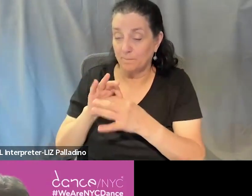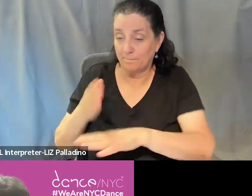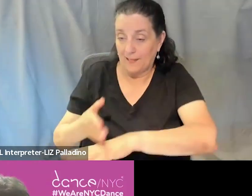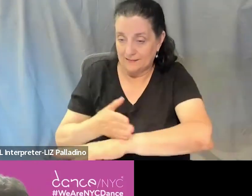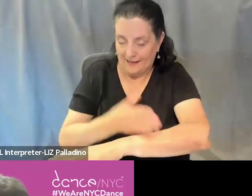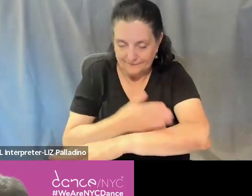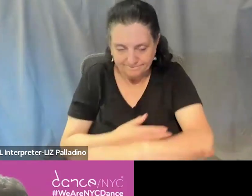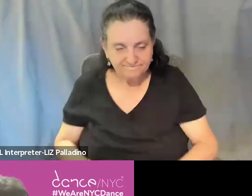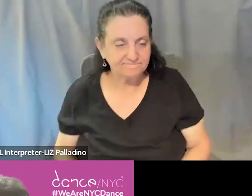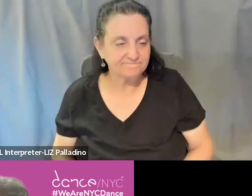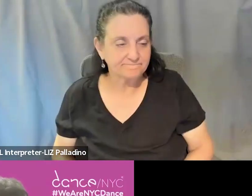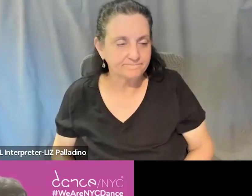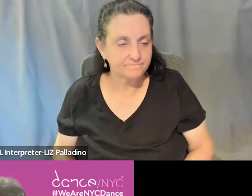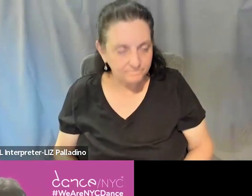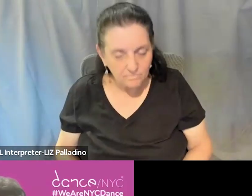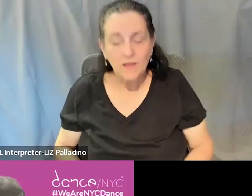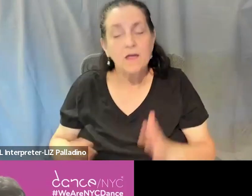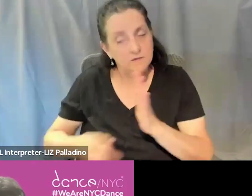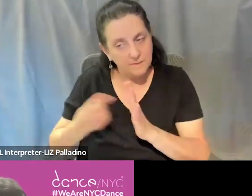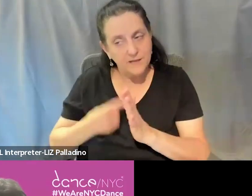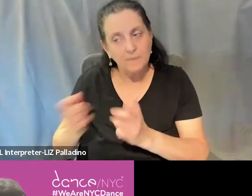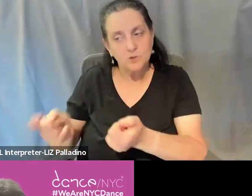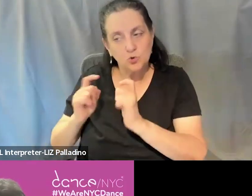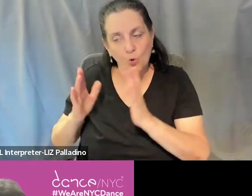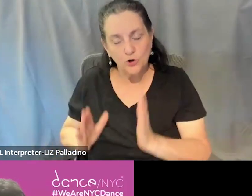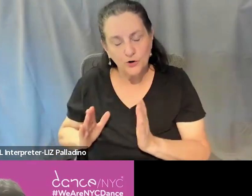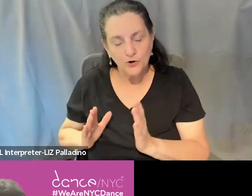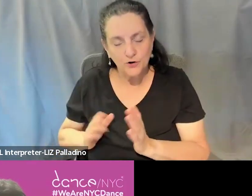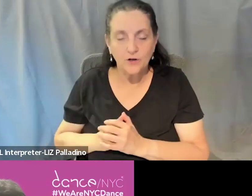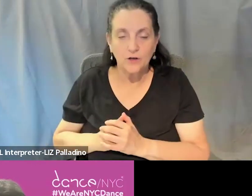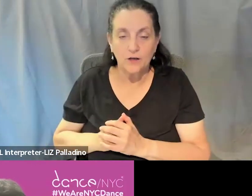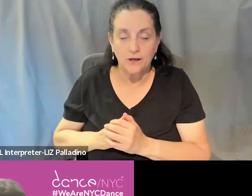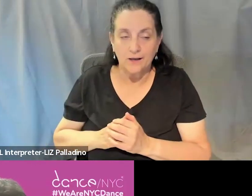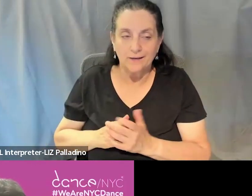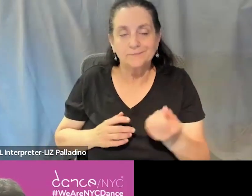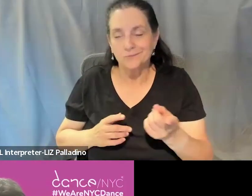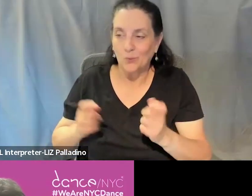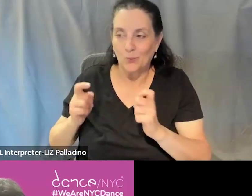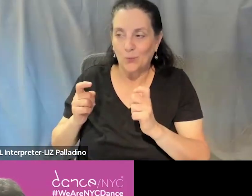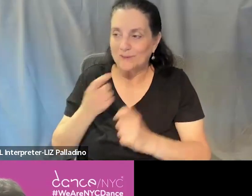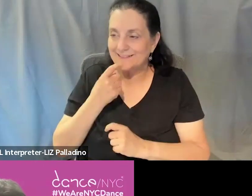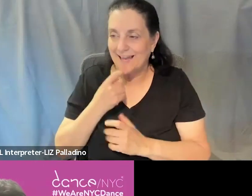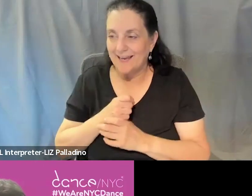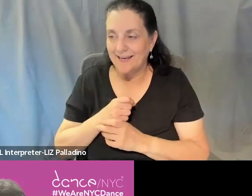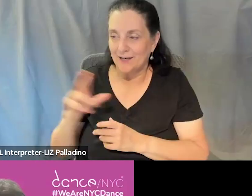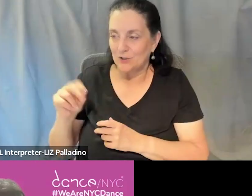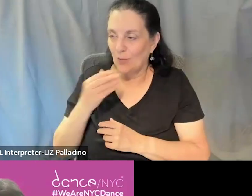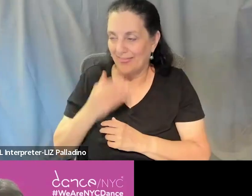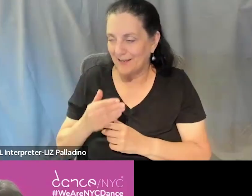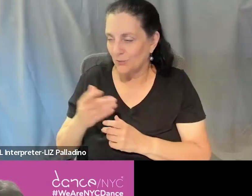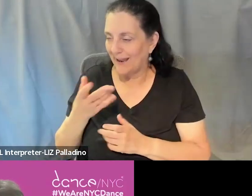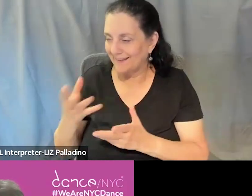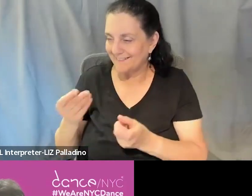I think yes, donors sometimes, particularly sophisticated donors, I always say they give you a no thank you gift, right?